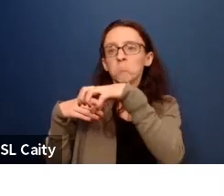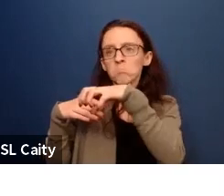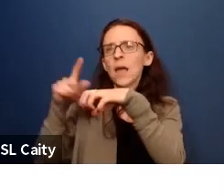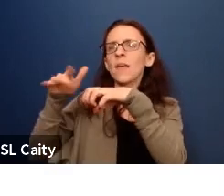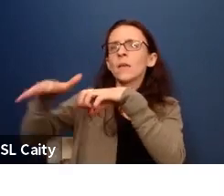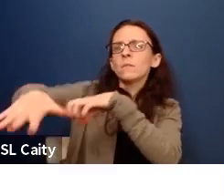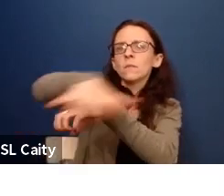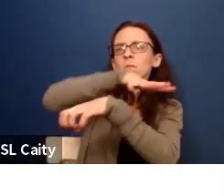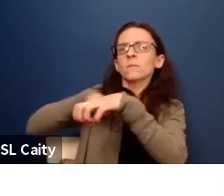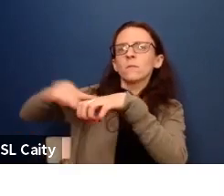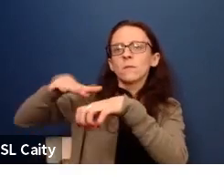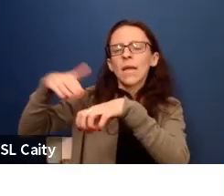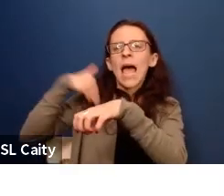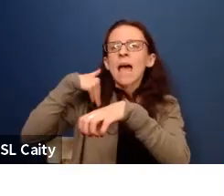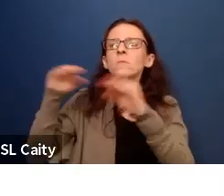And so